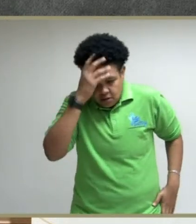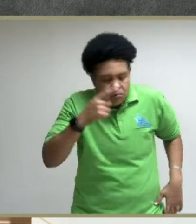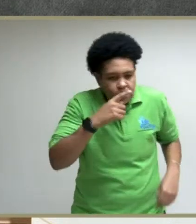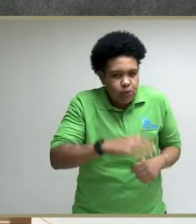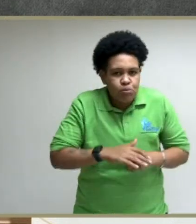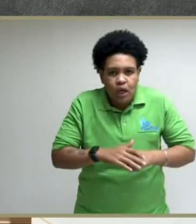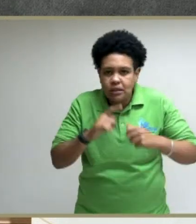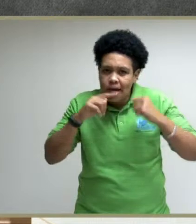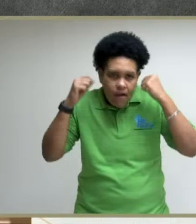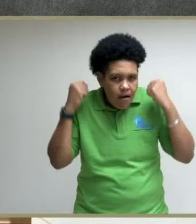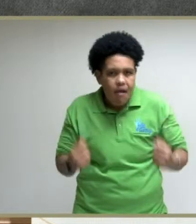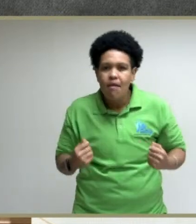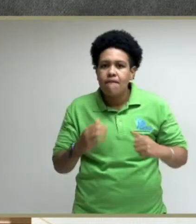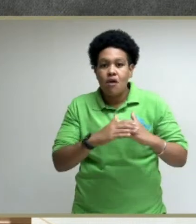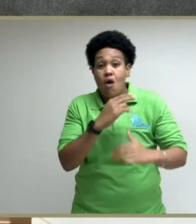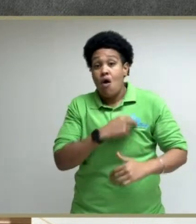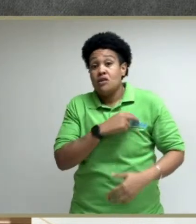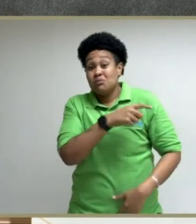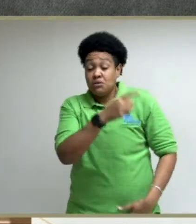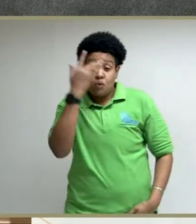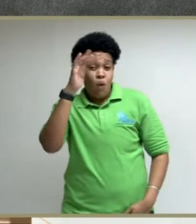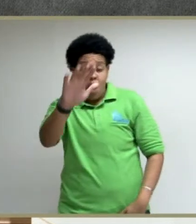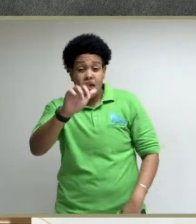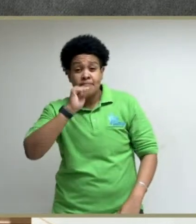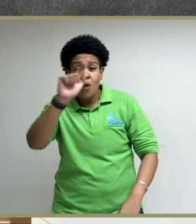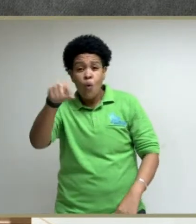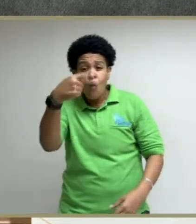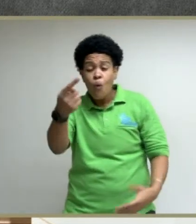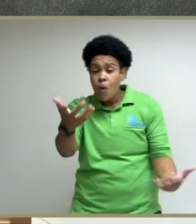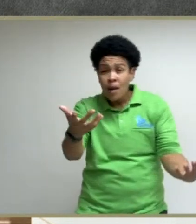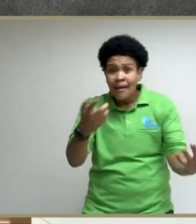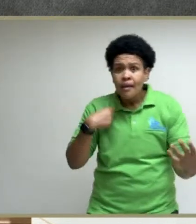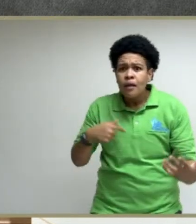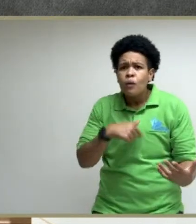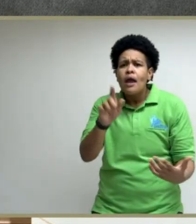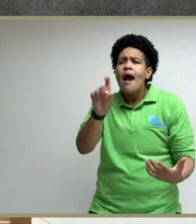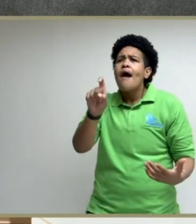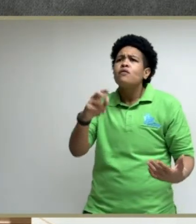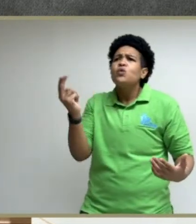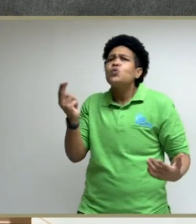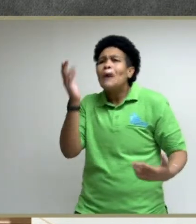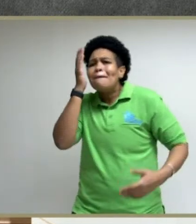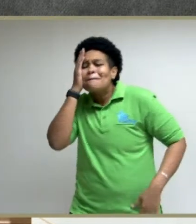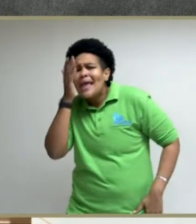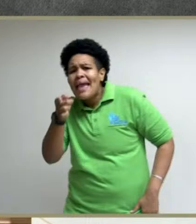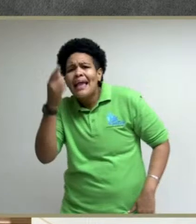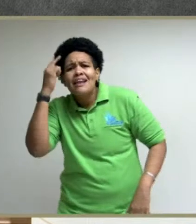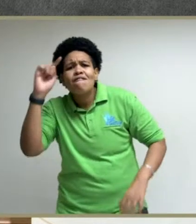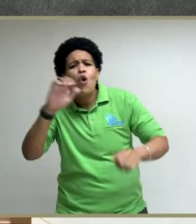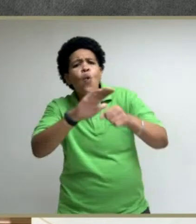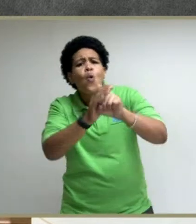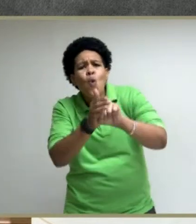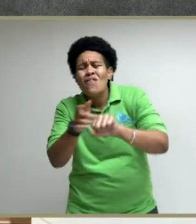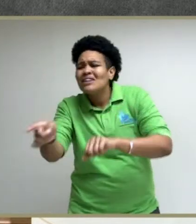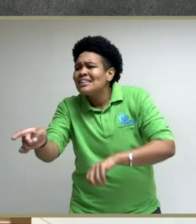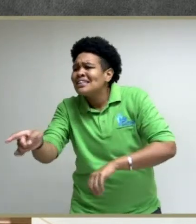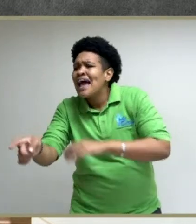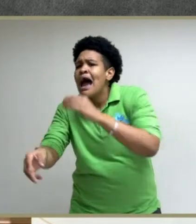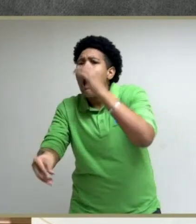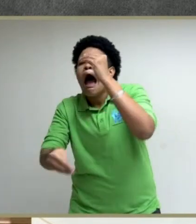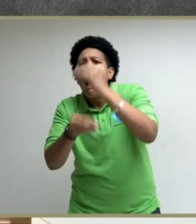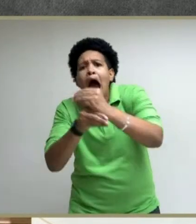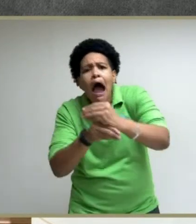pressure on our hospitals, because not only would we have been utilizing beds for COVID, we would now have